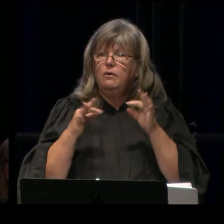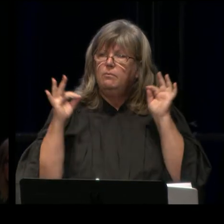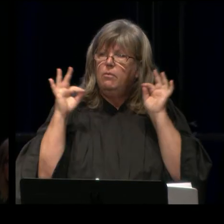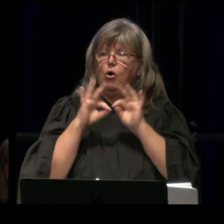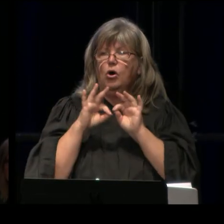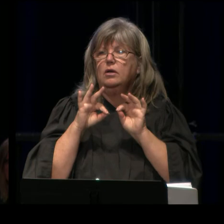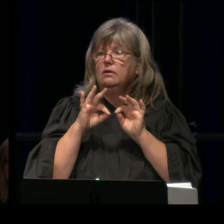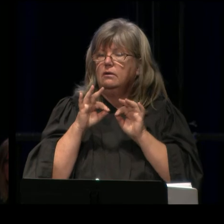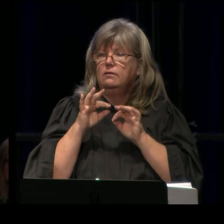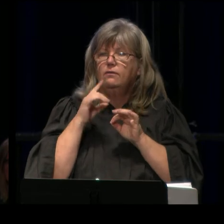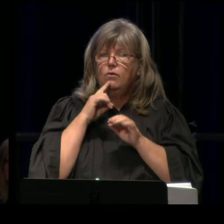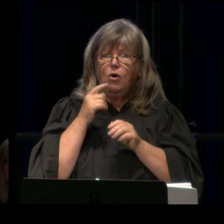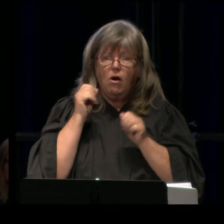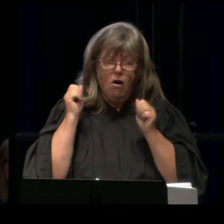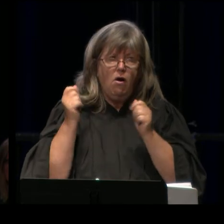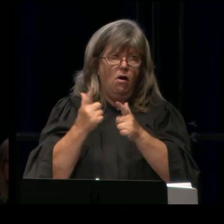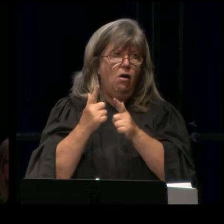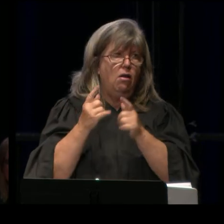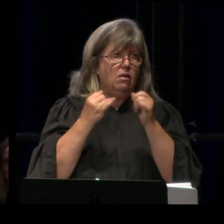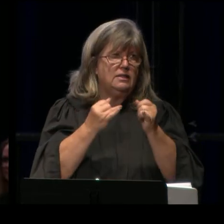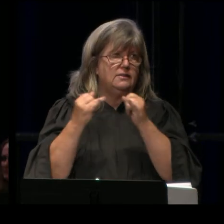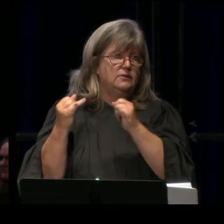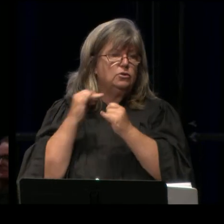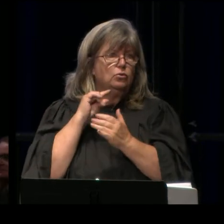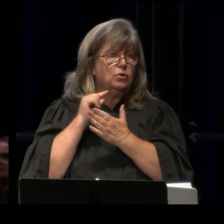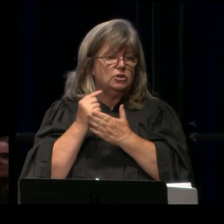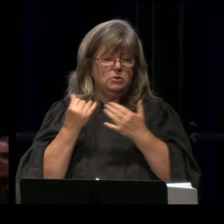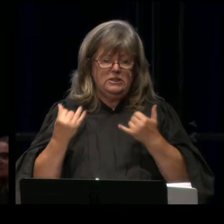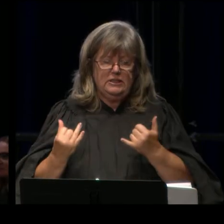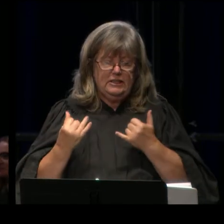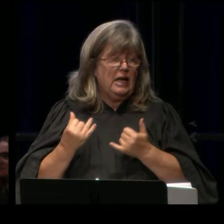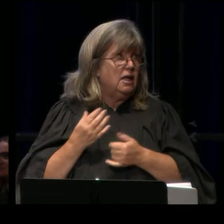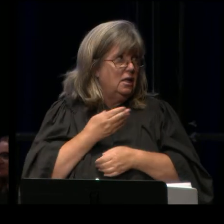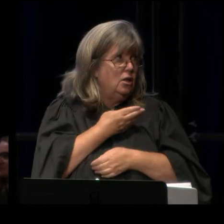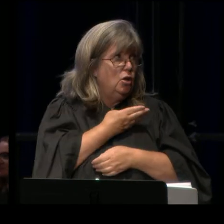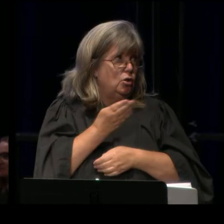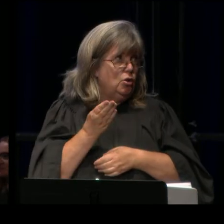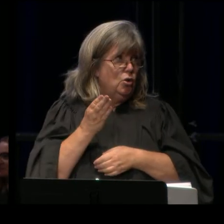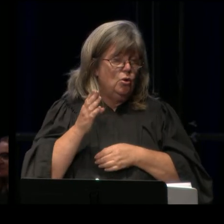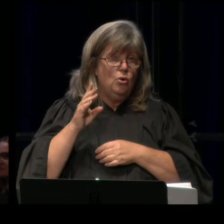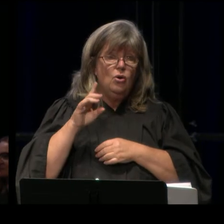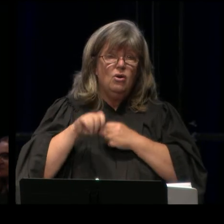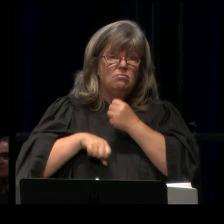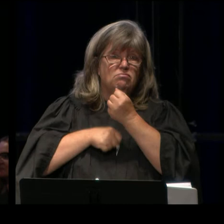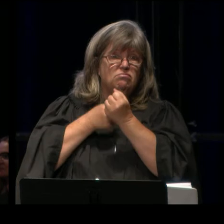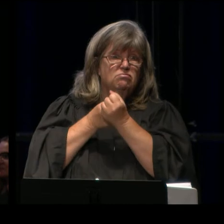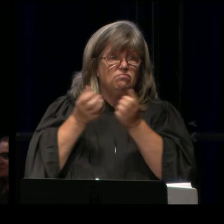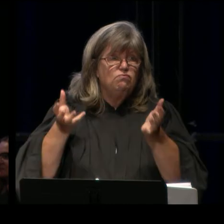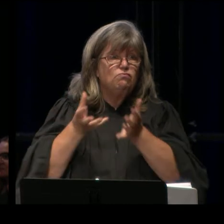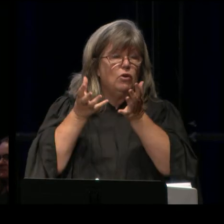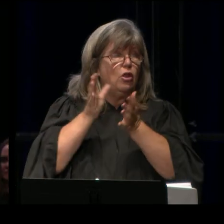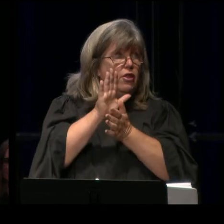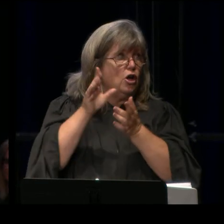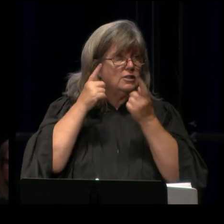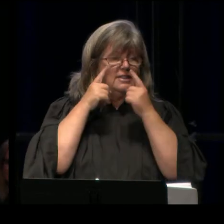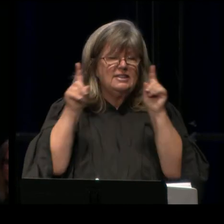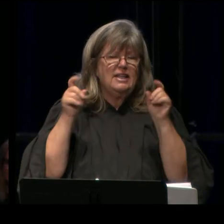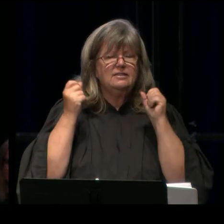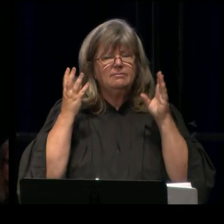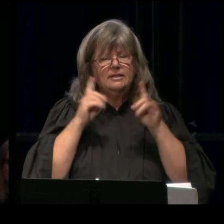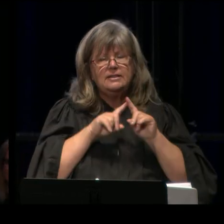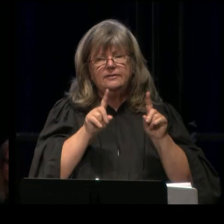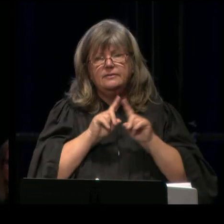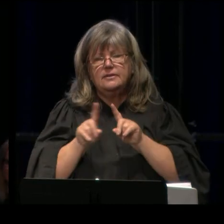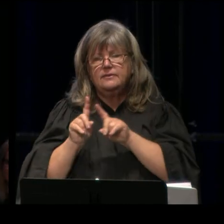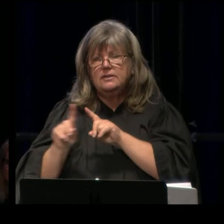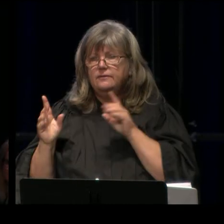important to each one of our graduates, and you have contributed to their success in so many different ways.